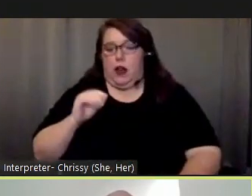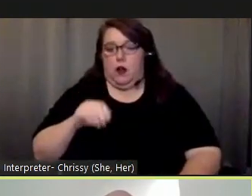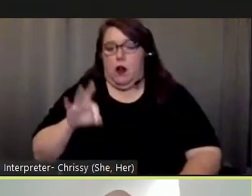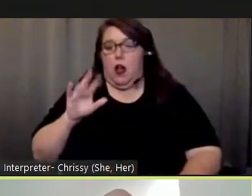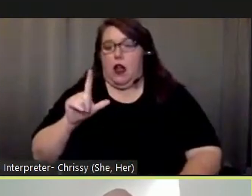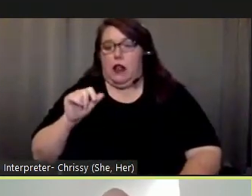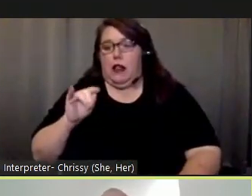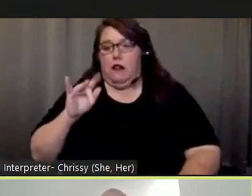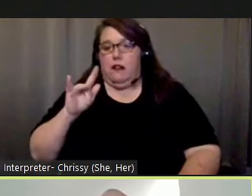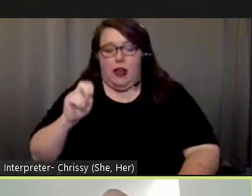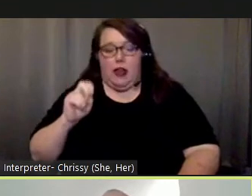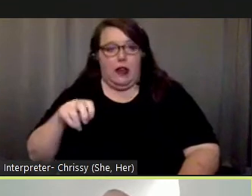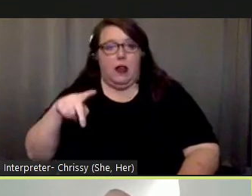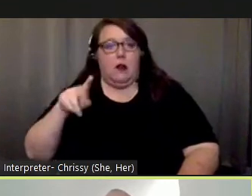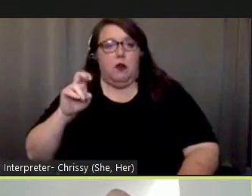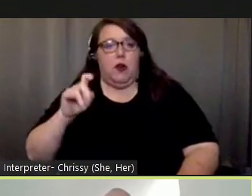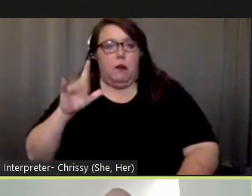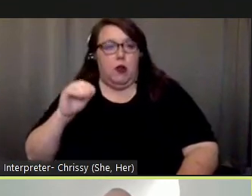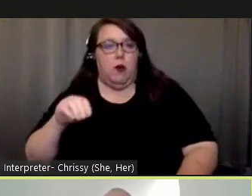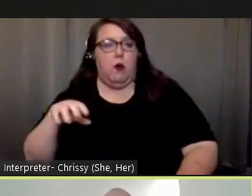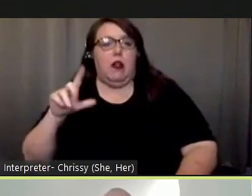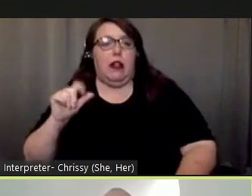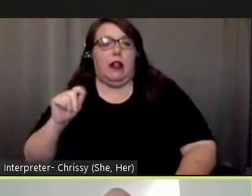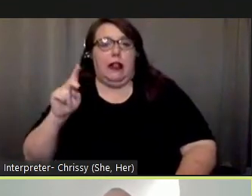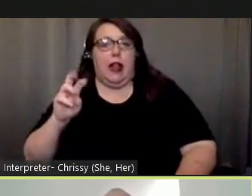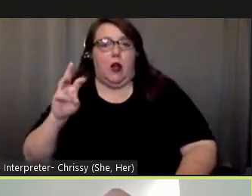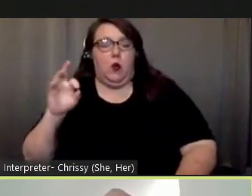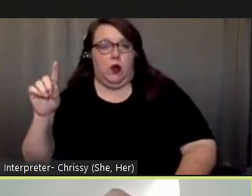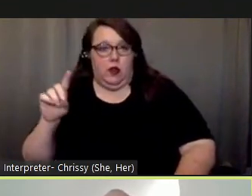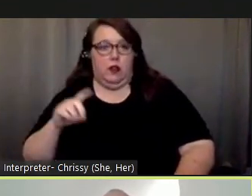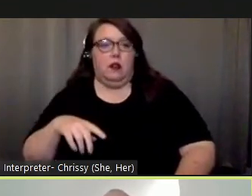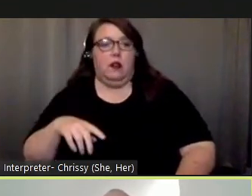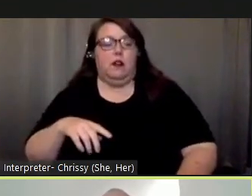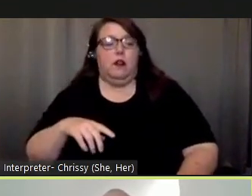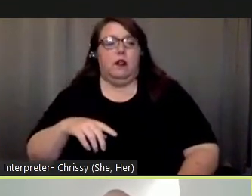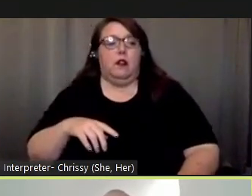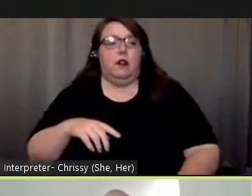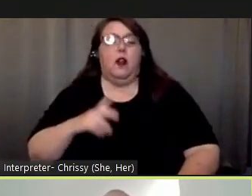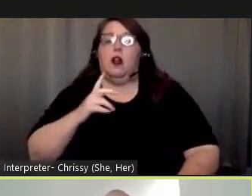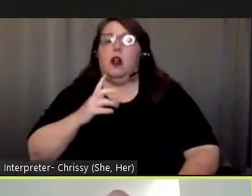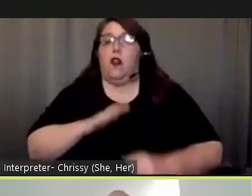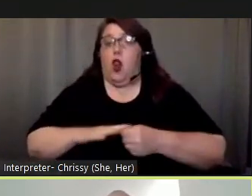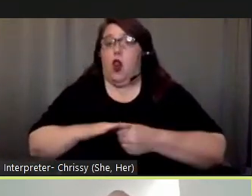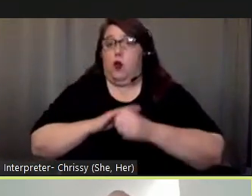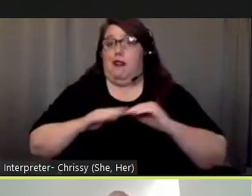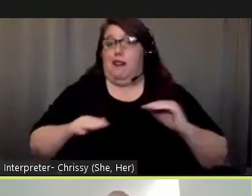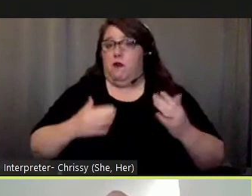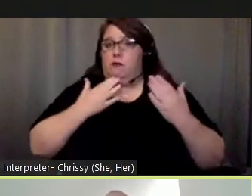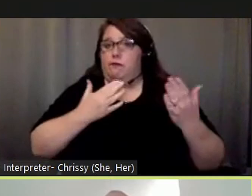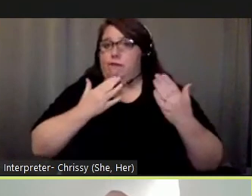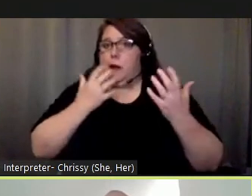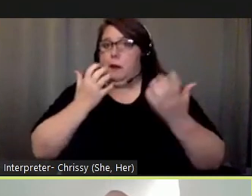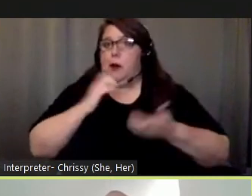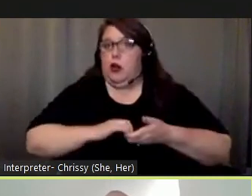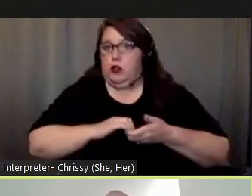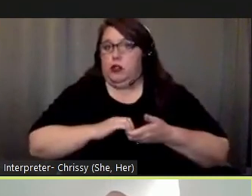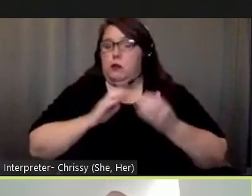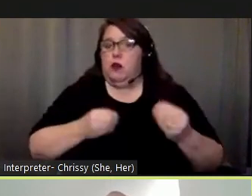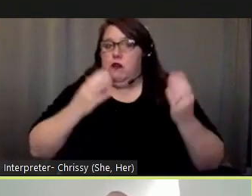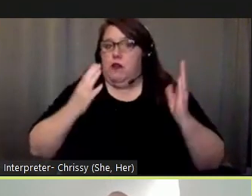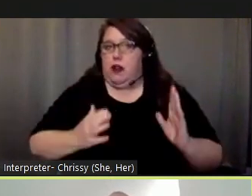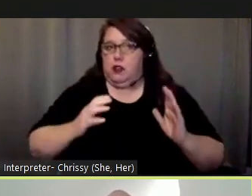Ignacio, Pueblo, and Lakewood. So we want to thank our partners at the local level, our providers for working with us